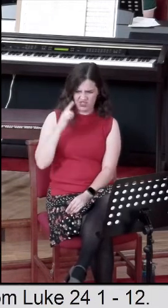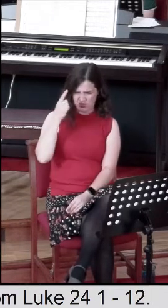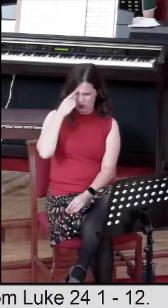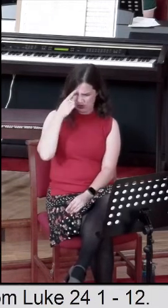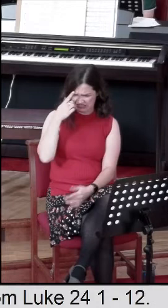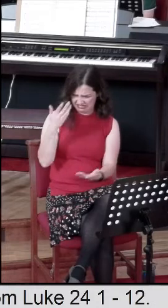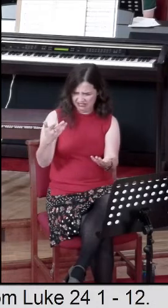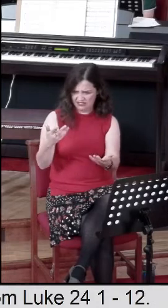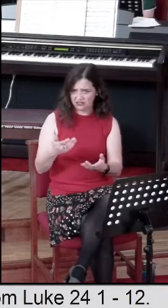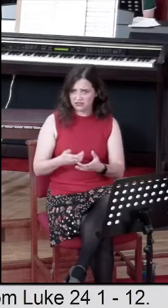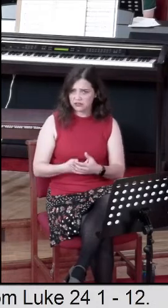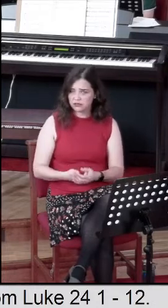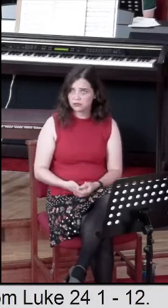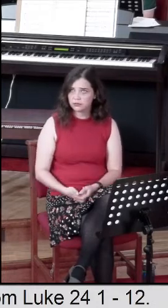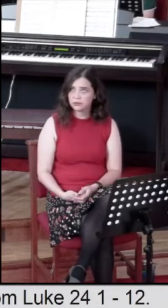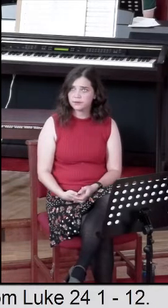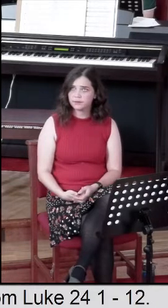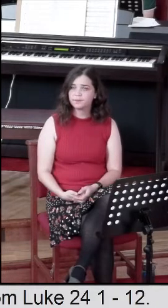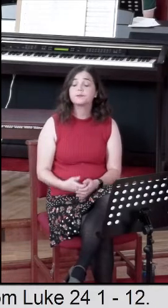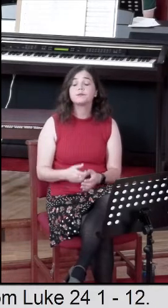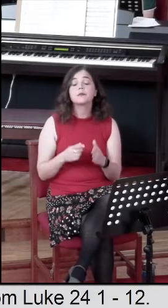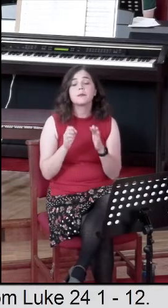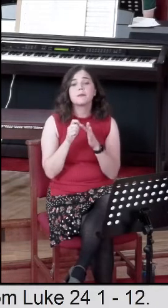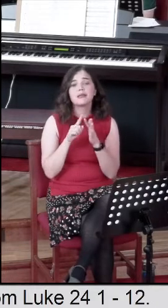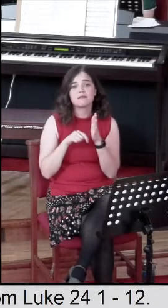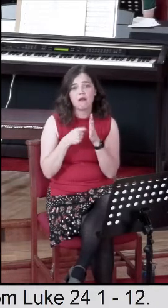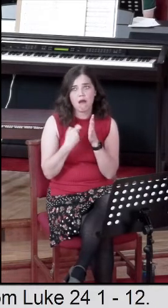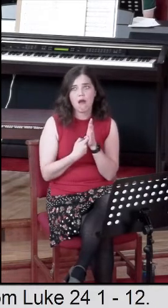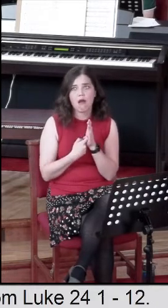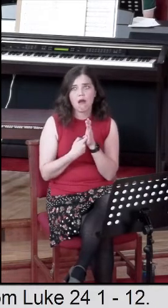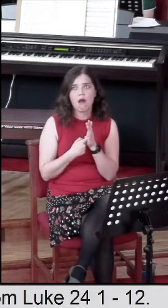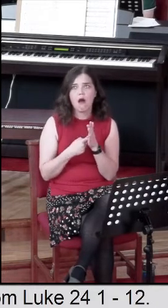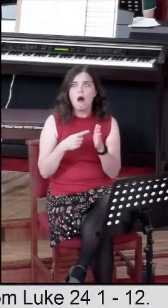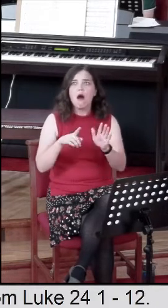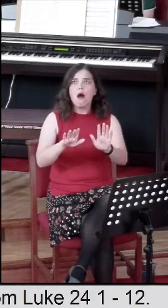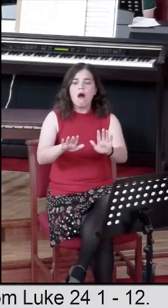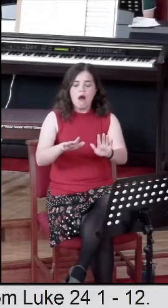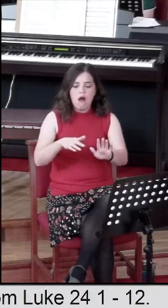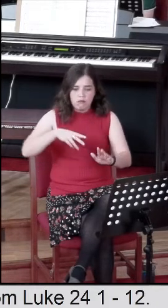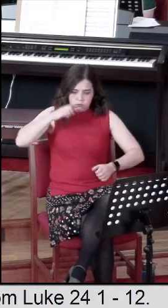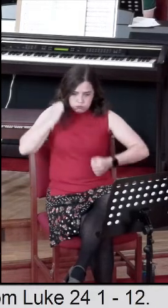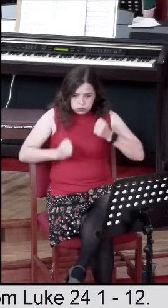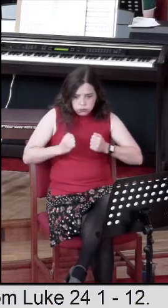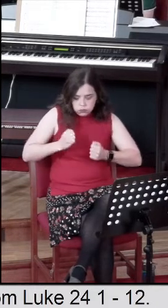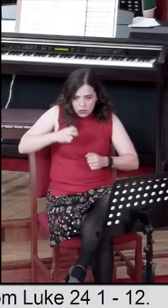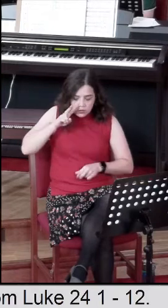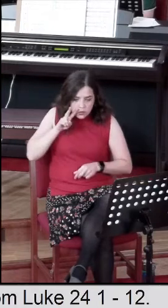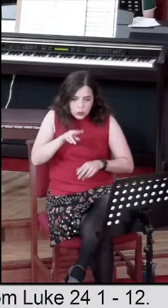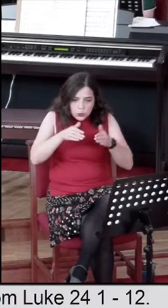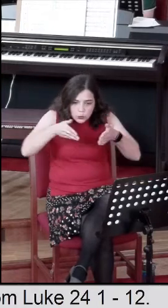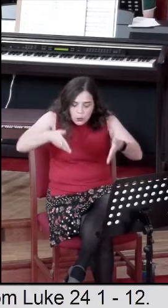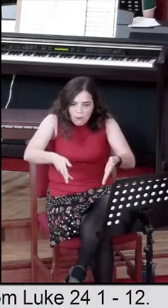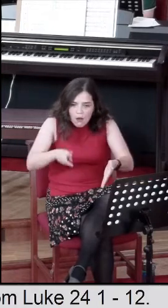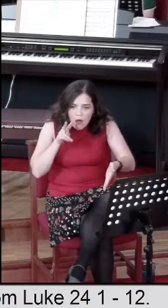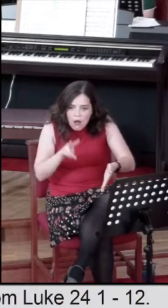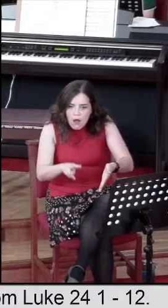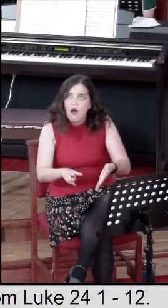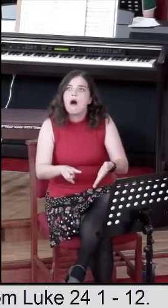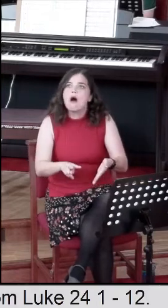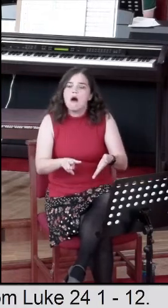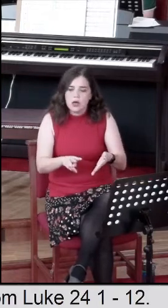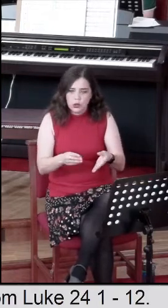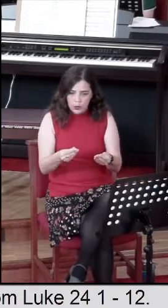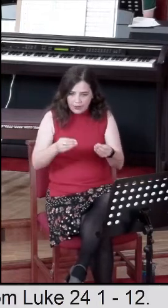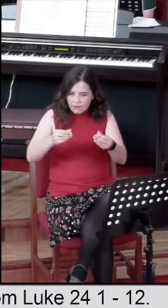nonsense. Peter, however, got up and ran to the tomb. Bending over, he saw the strips of